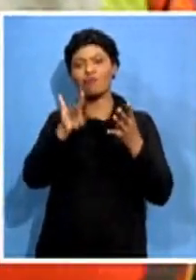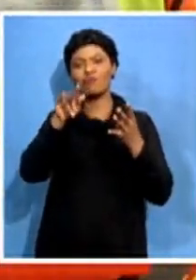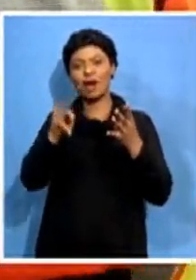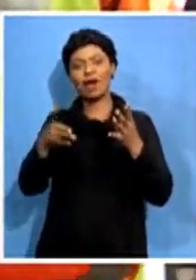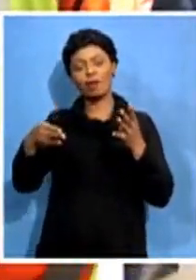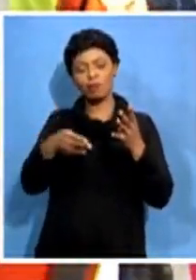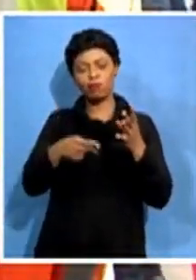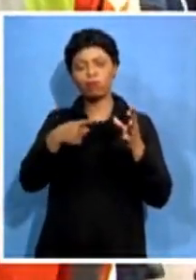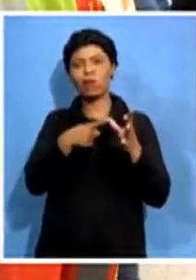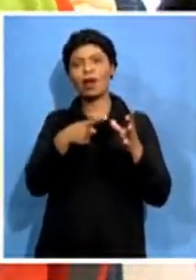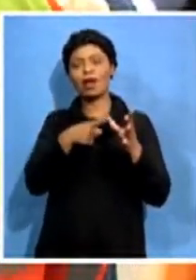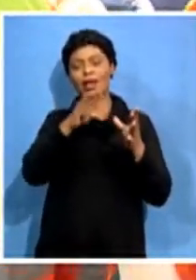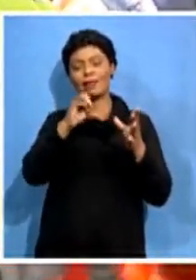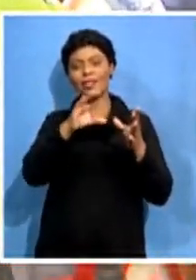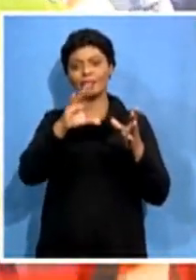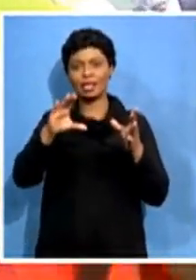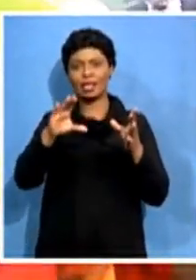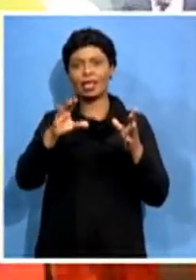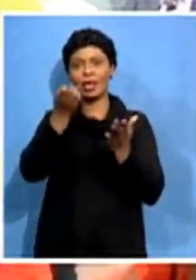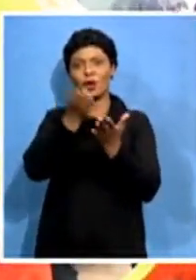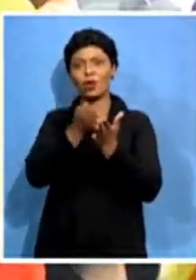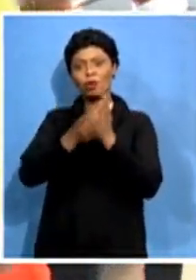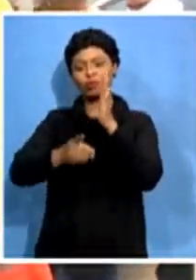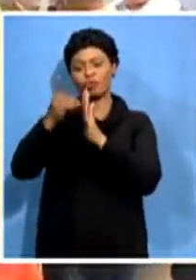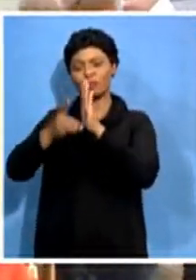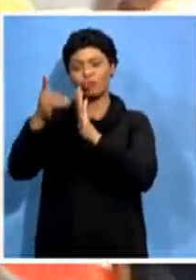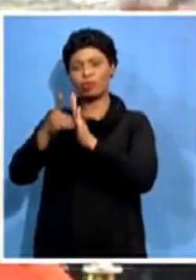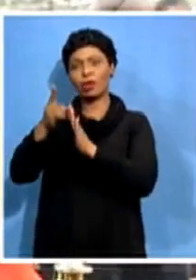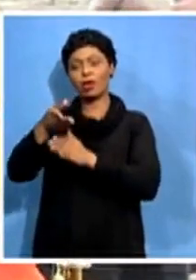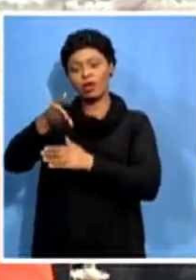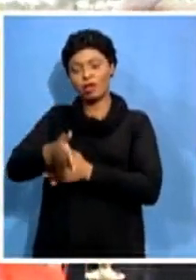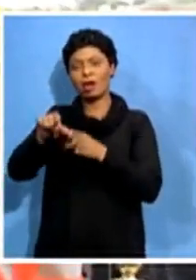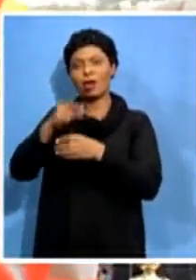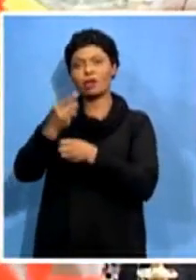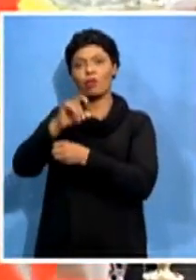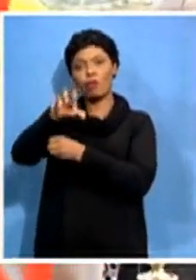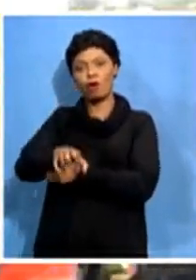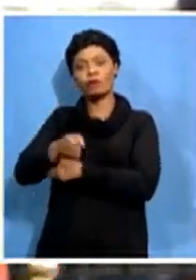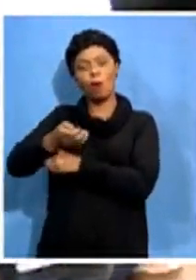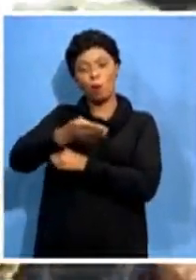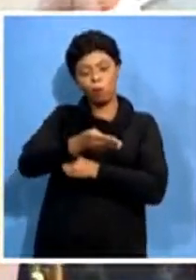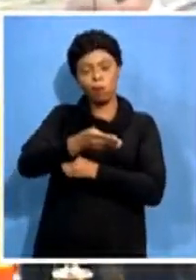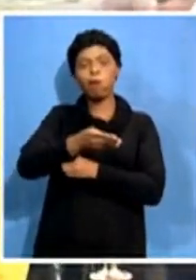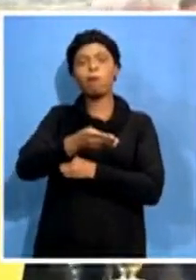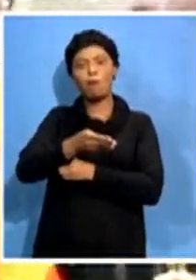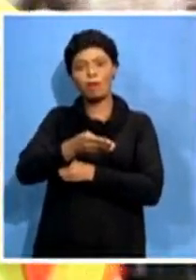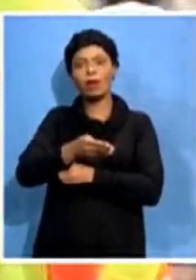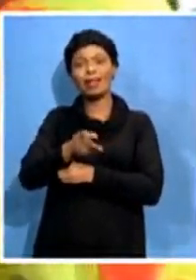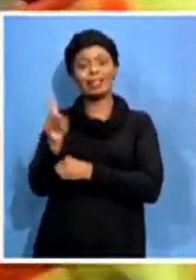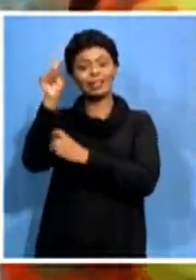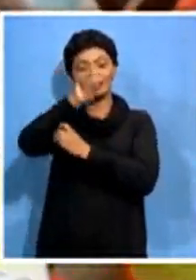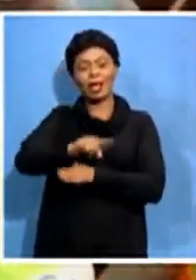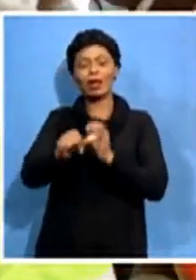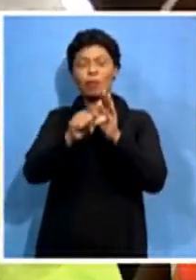Economic Development in the Gauteng province, is also in attendance. It's quite an important day, of course, as you explained. This